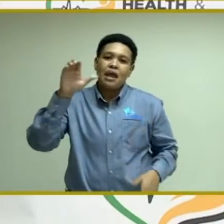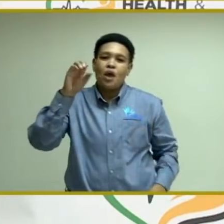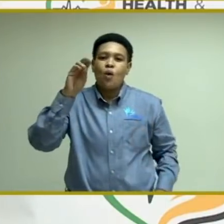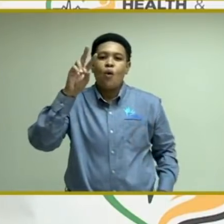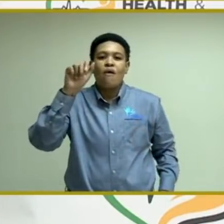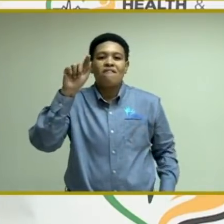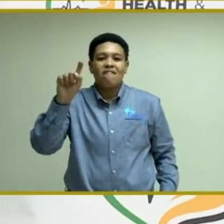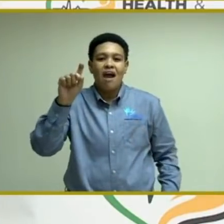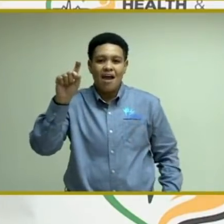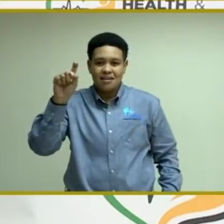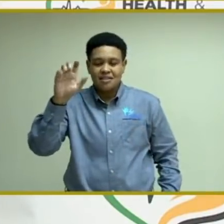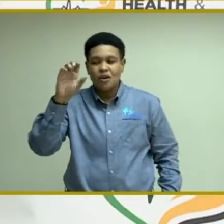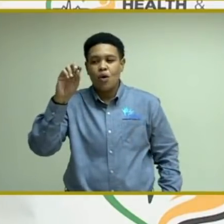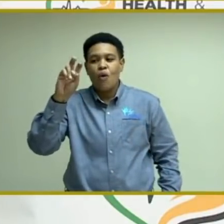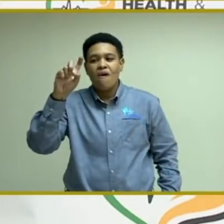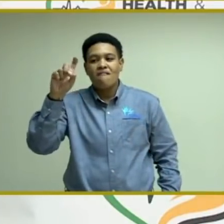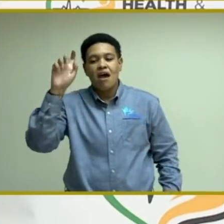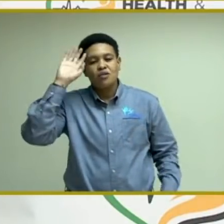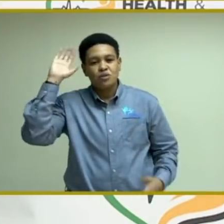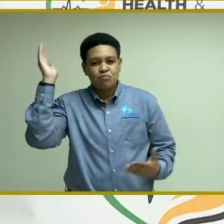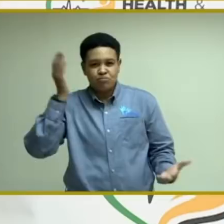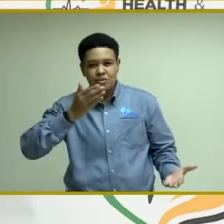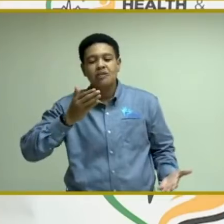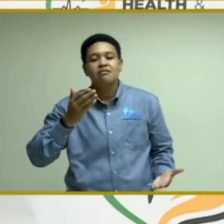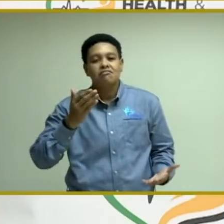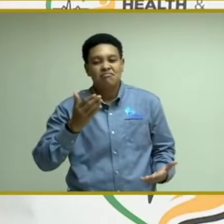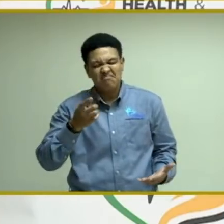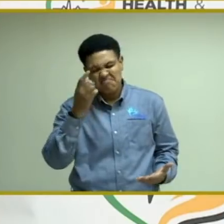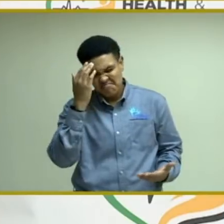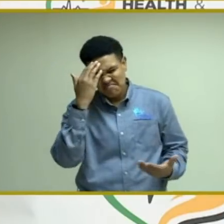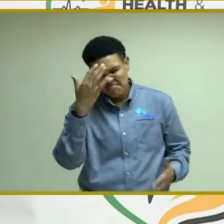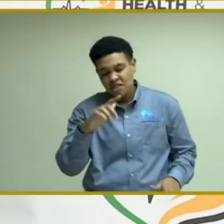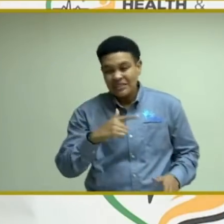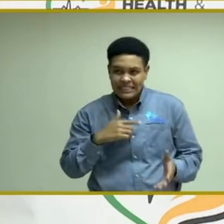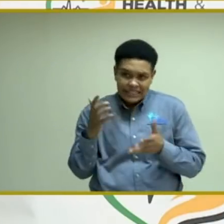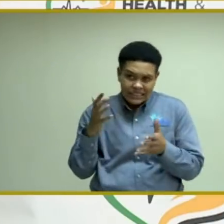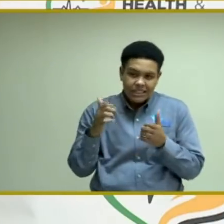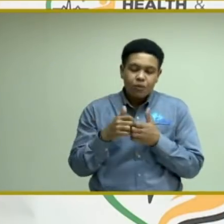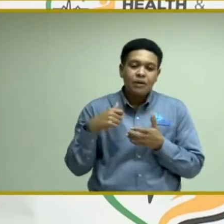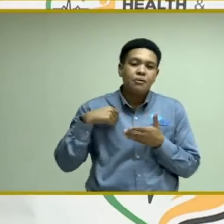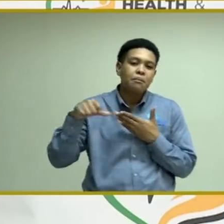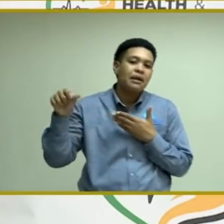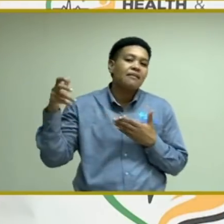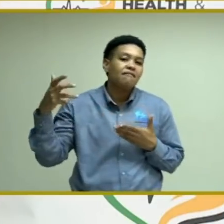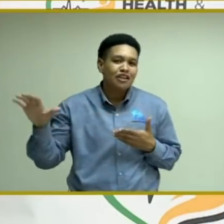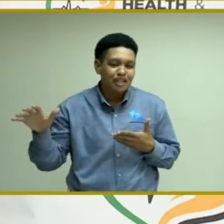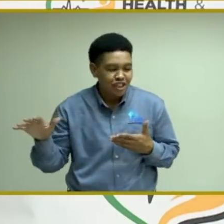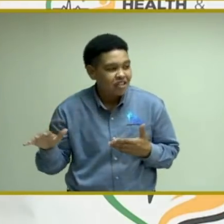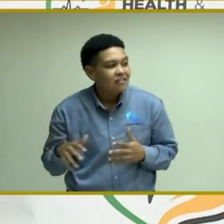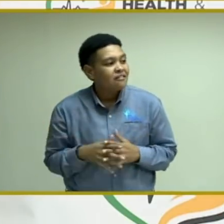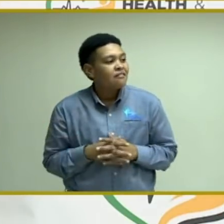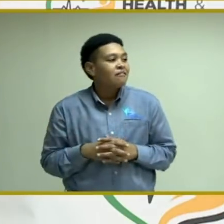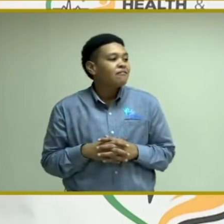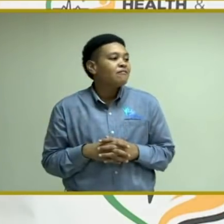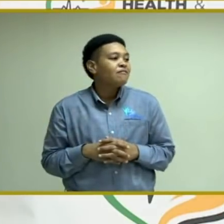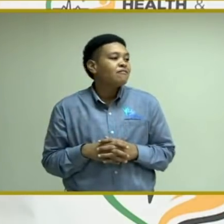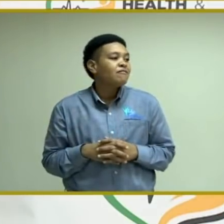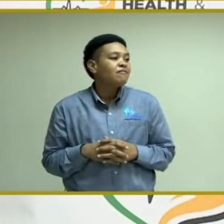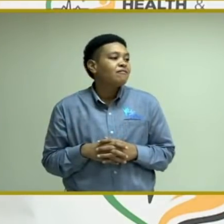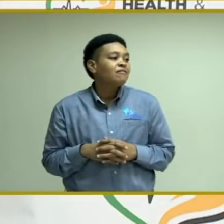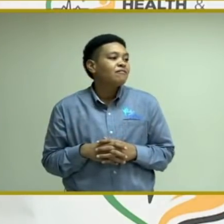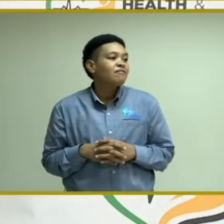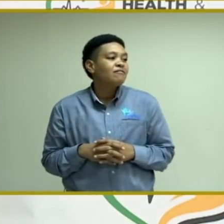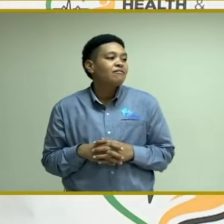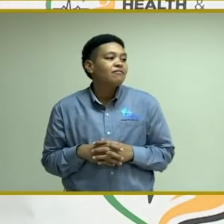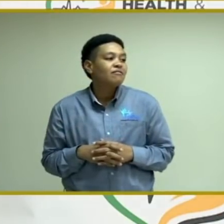COVAX, the COVAX facility. As you know, we have an arrangement we have paid into, which is part